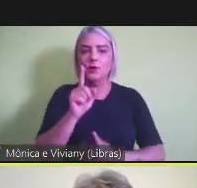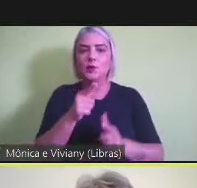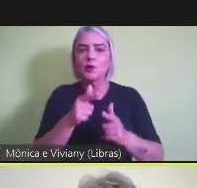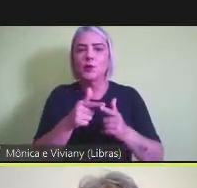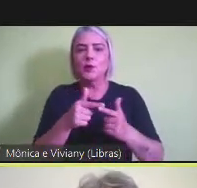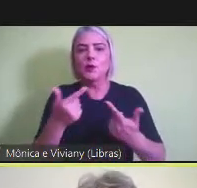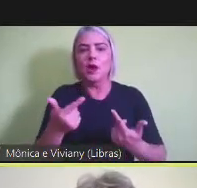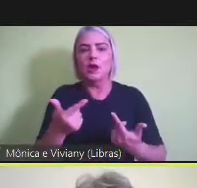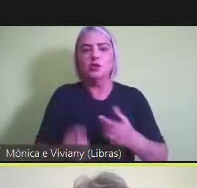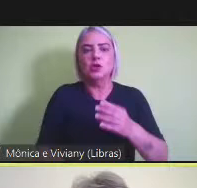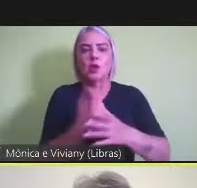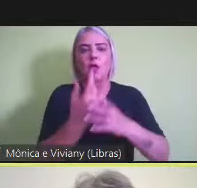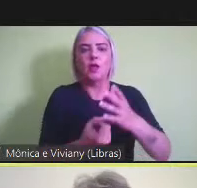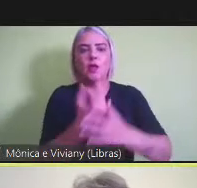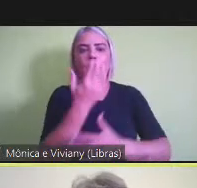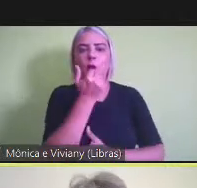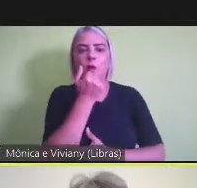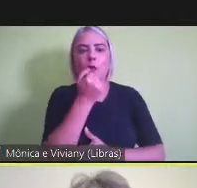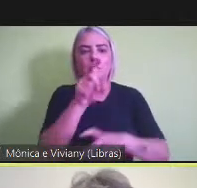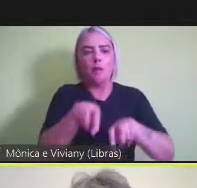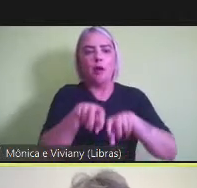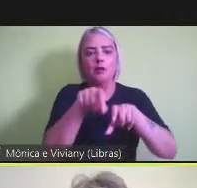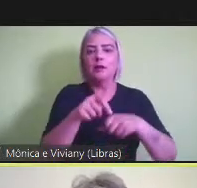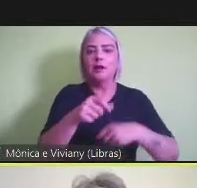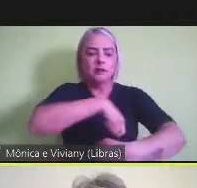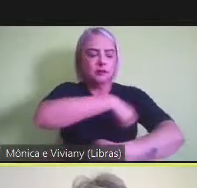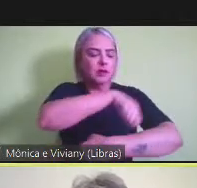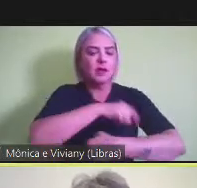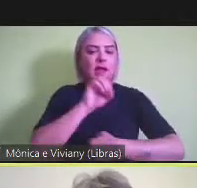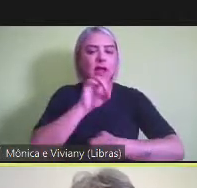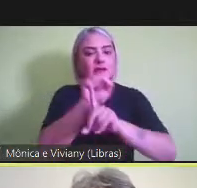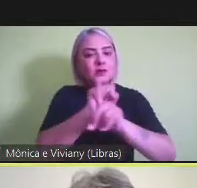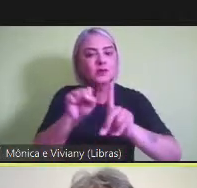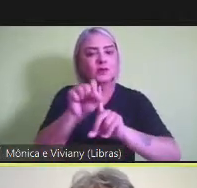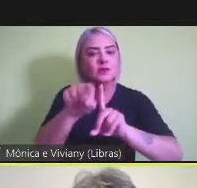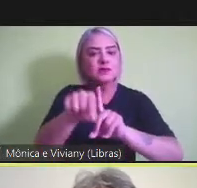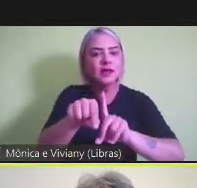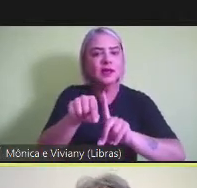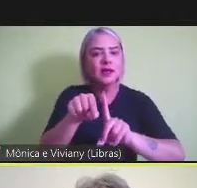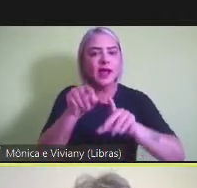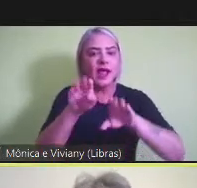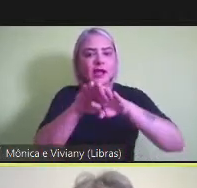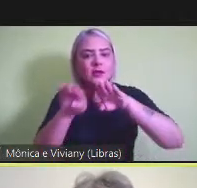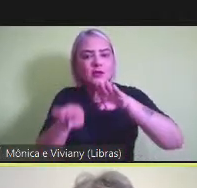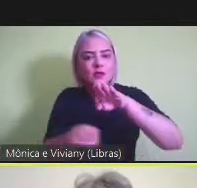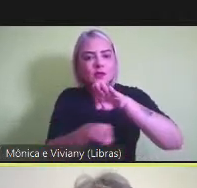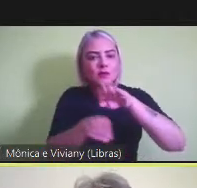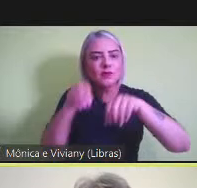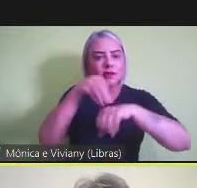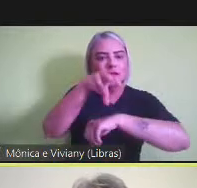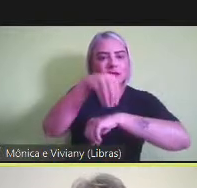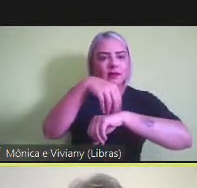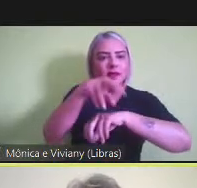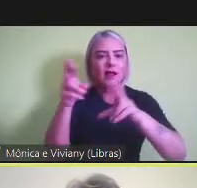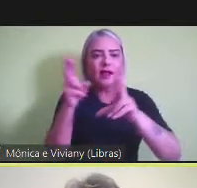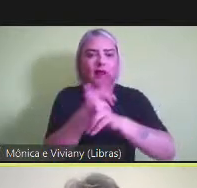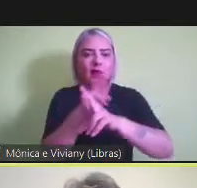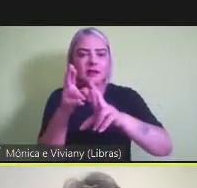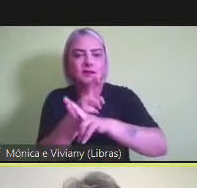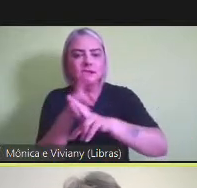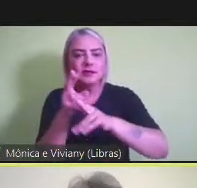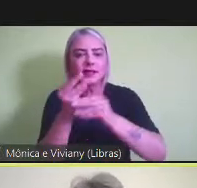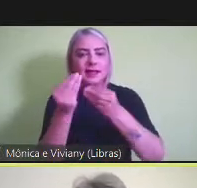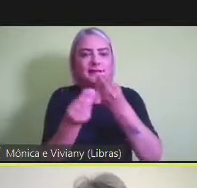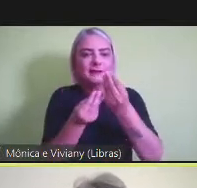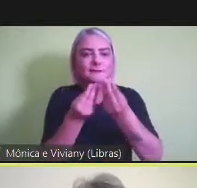issue. It's not a matter of having the means of production. It's an issue